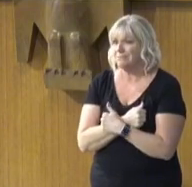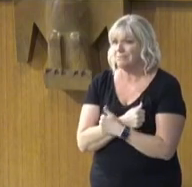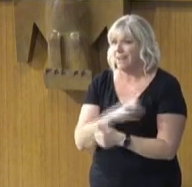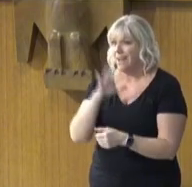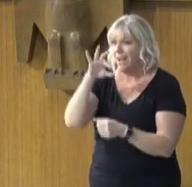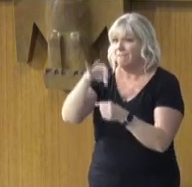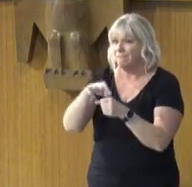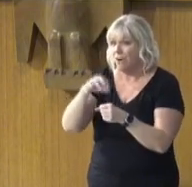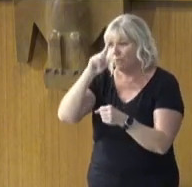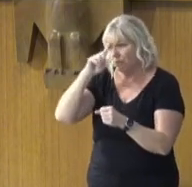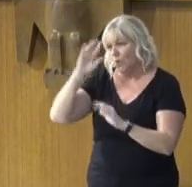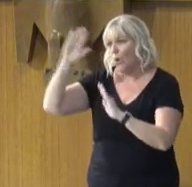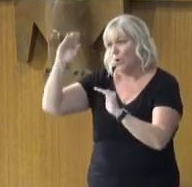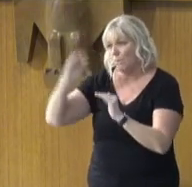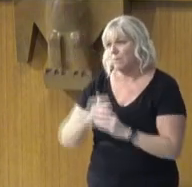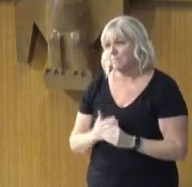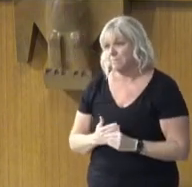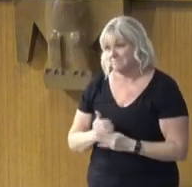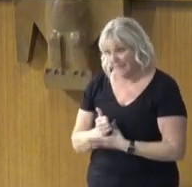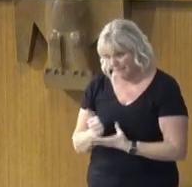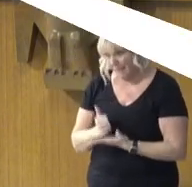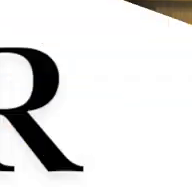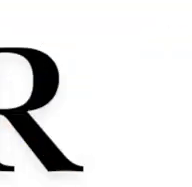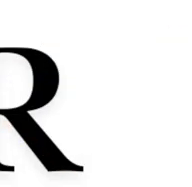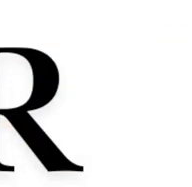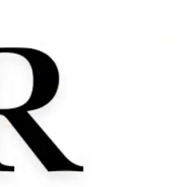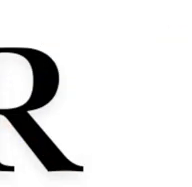for hope. Amen? Amen. Amen. Amen. Amen.